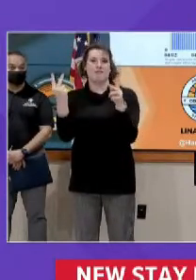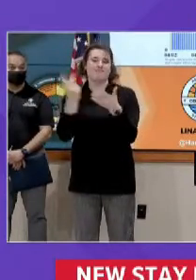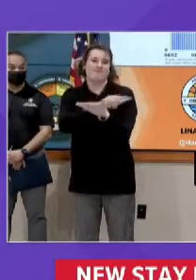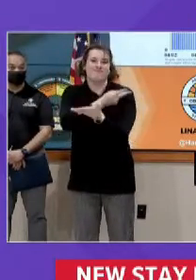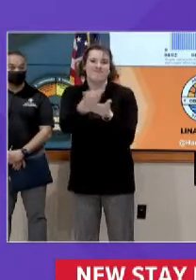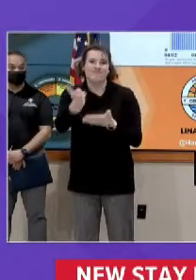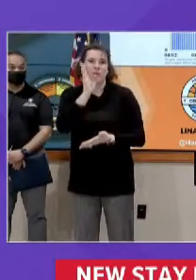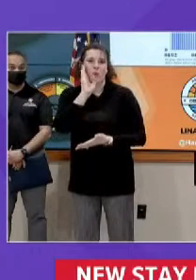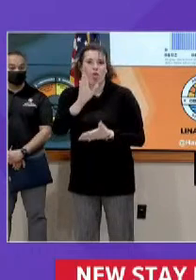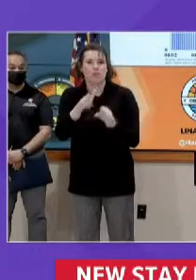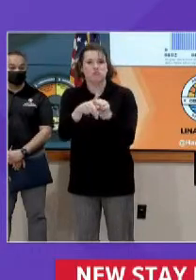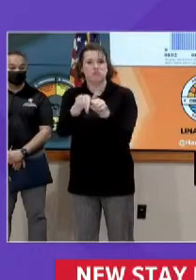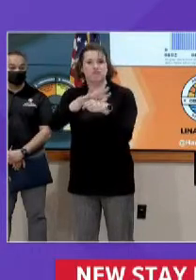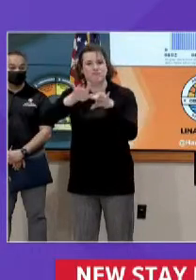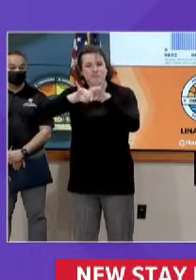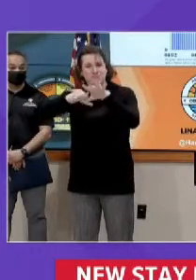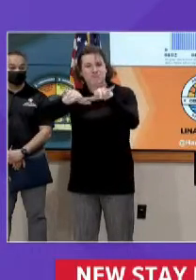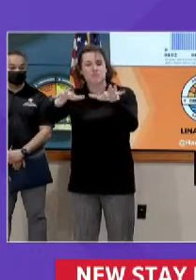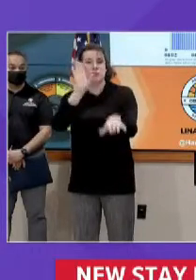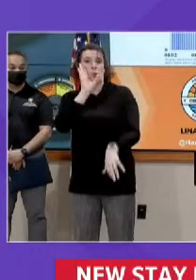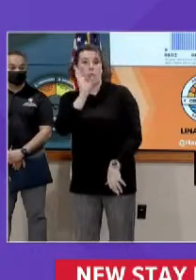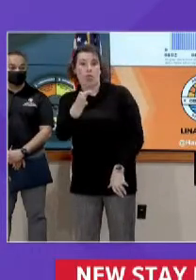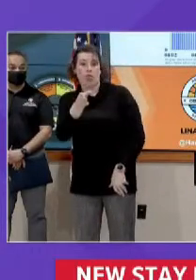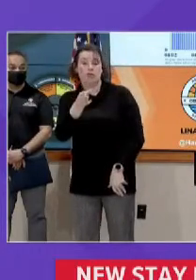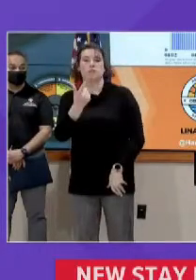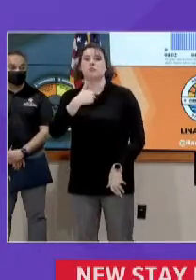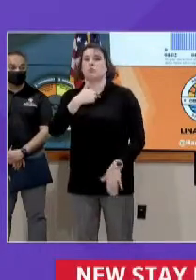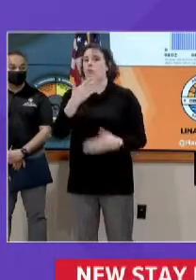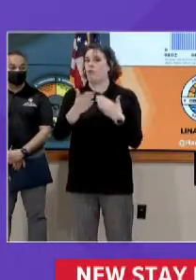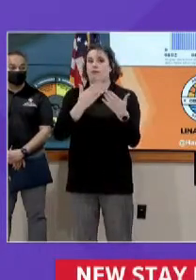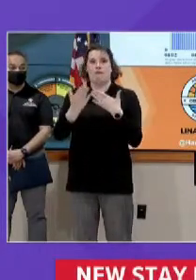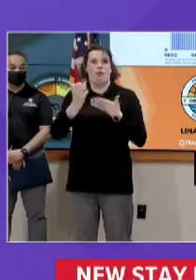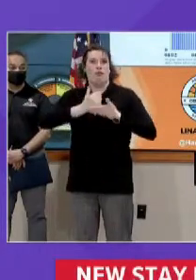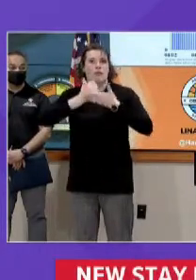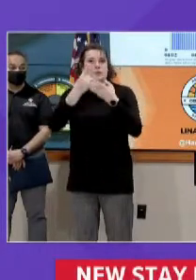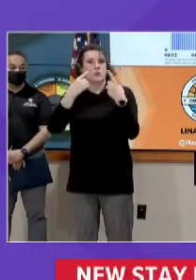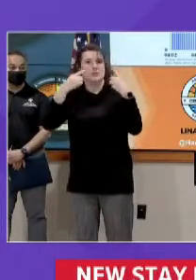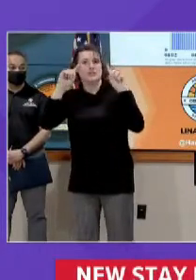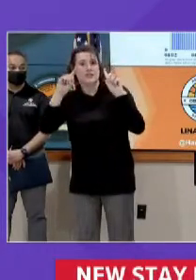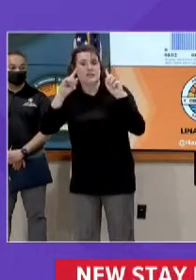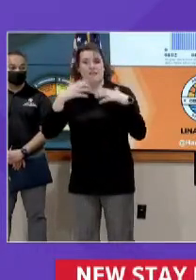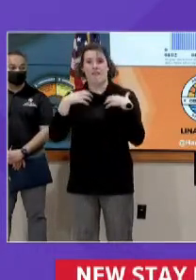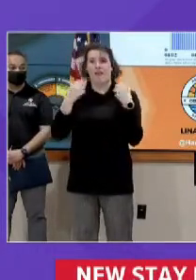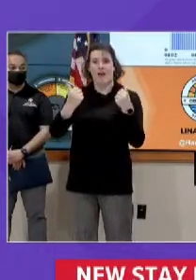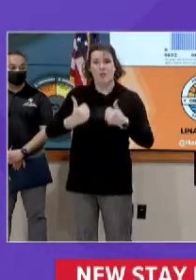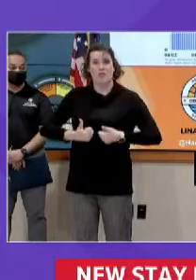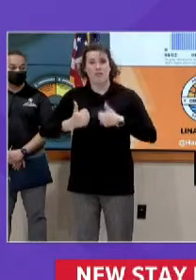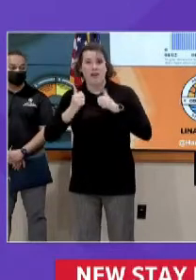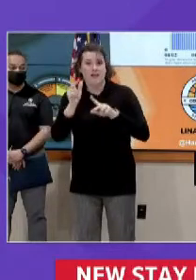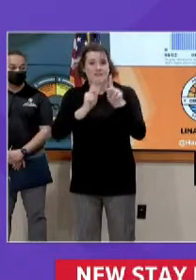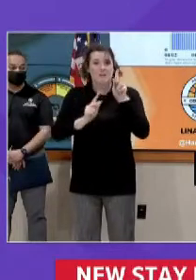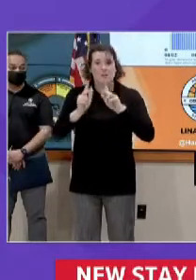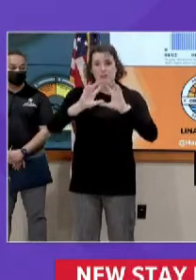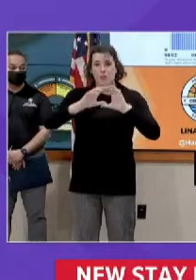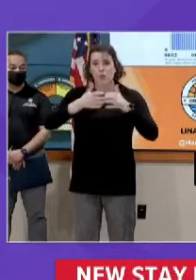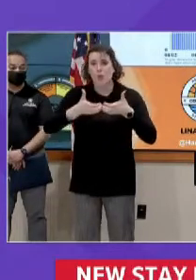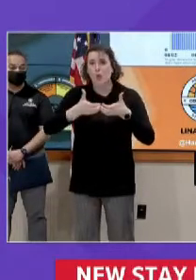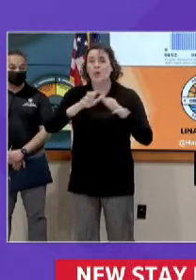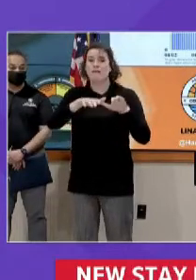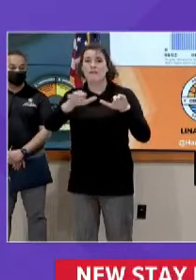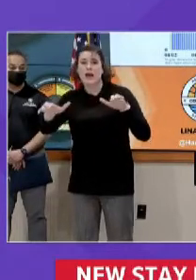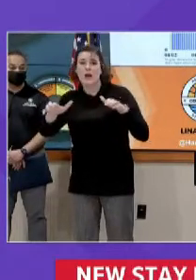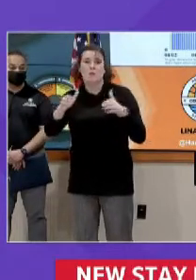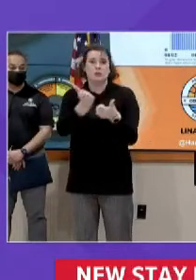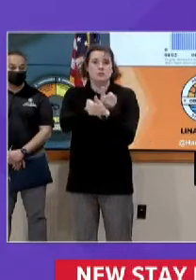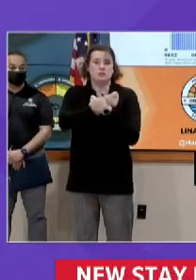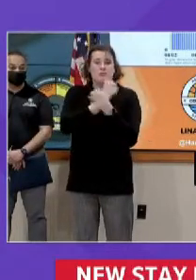succeed in our urgent effort to save the lives and health of our people, of our loved ones, our neighbors, our friends, our